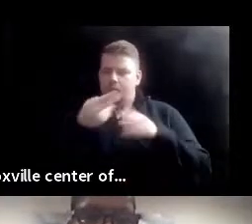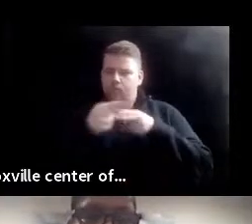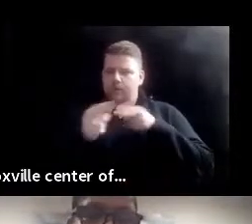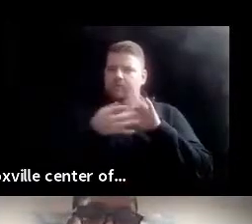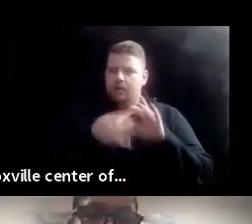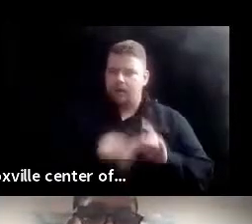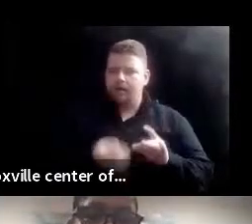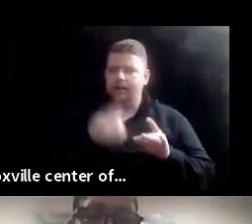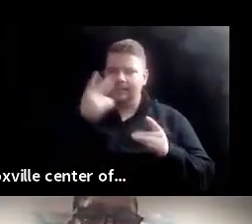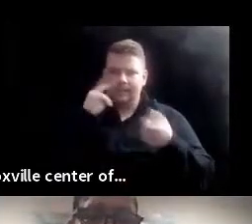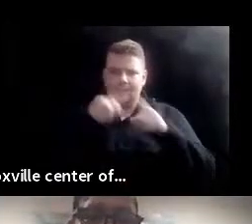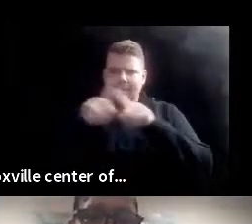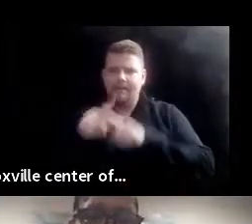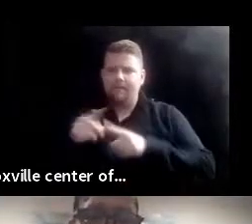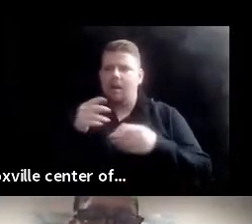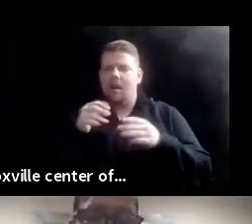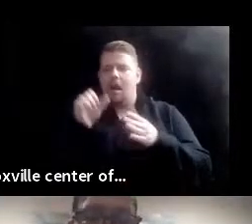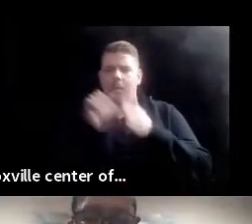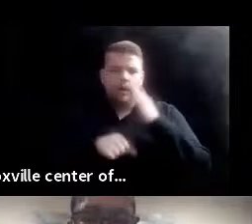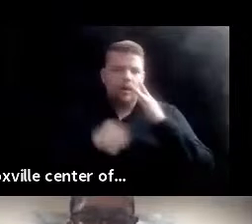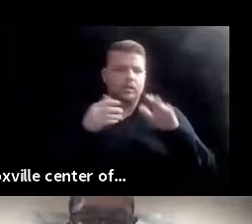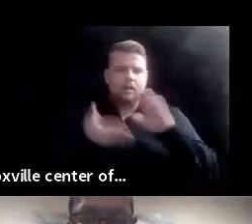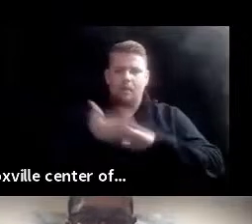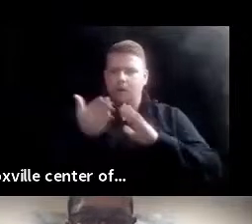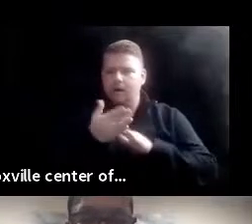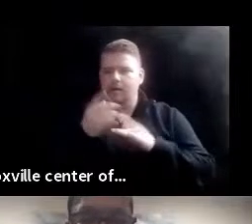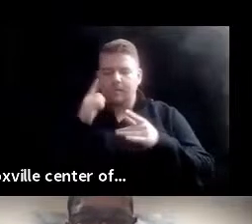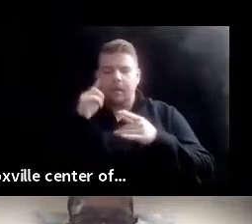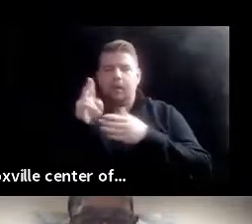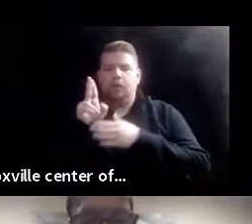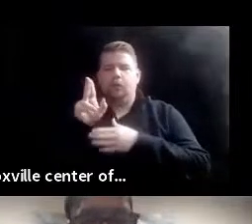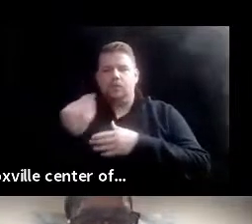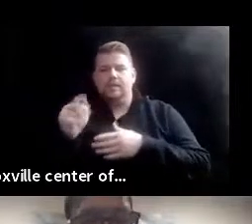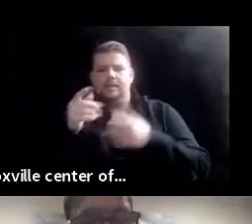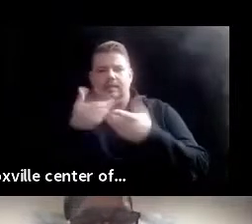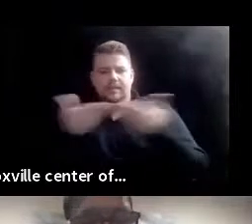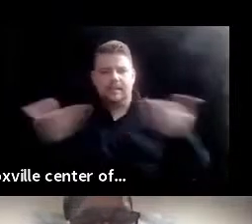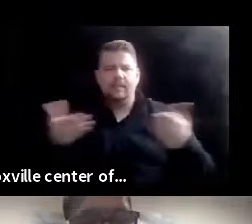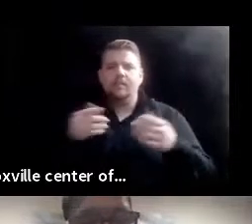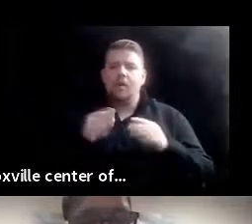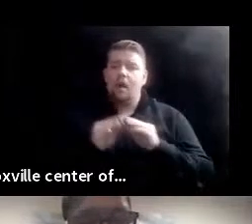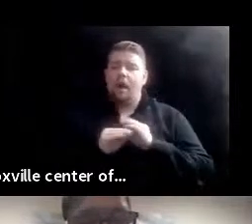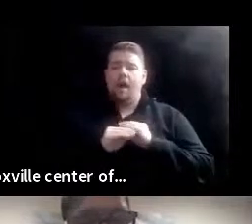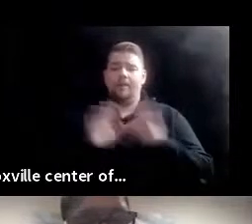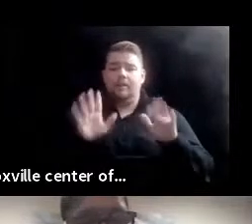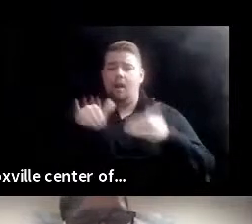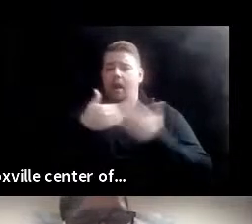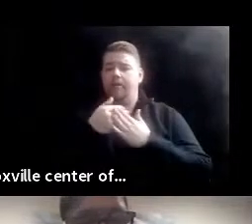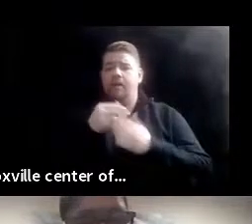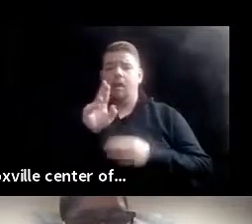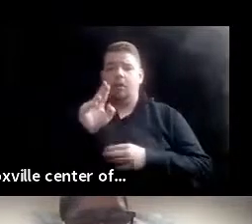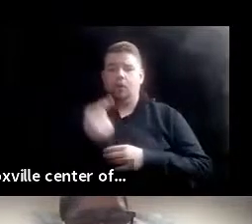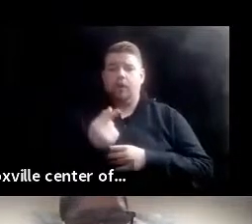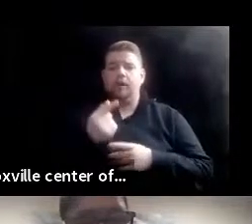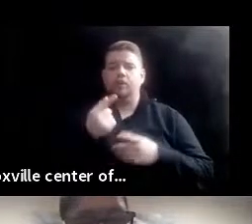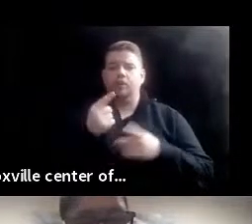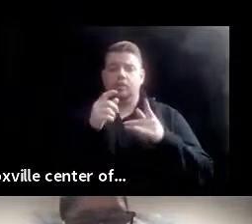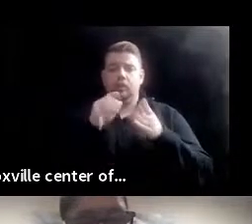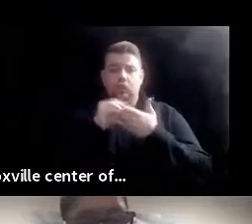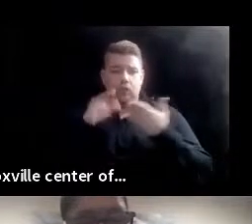from the Emergency Operations Center yesterday about just general university stuff. And so obviously all of the undergraduates have pretty much gone